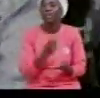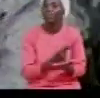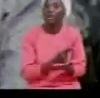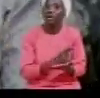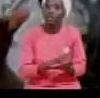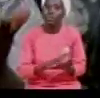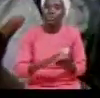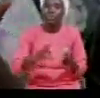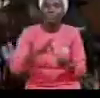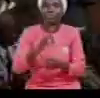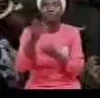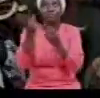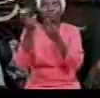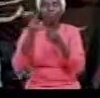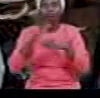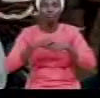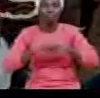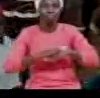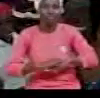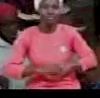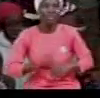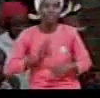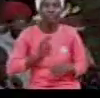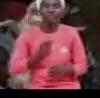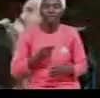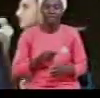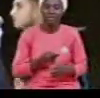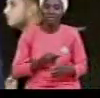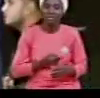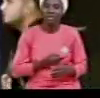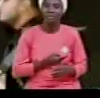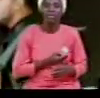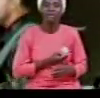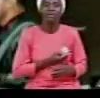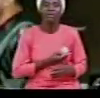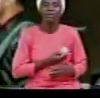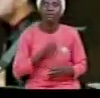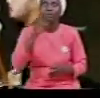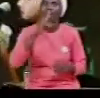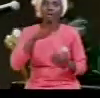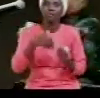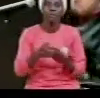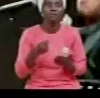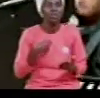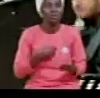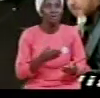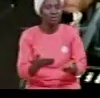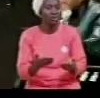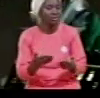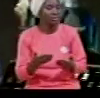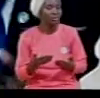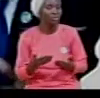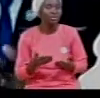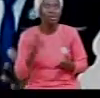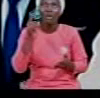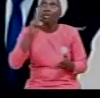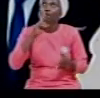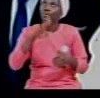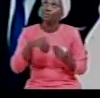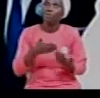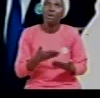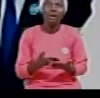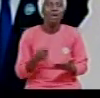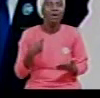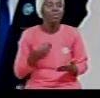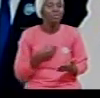Spirit, come rest on us, you're all we want, you're